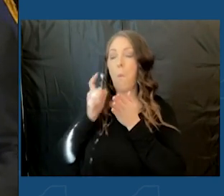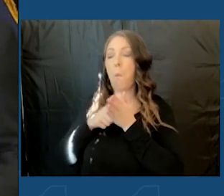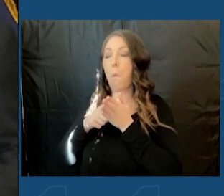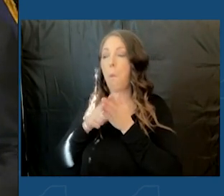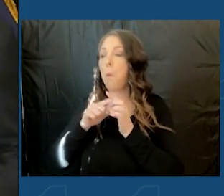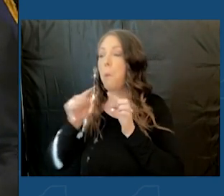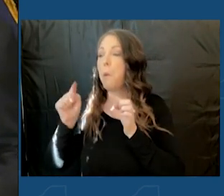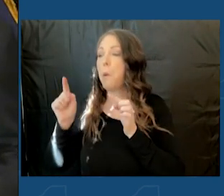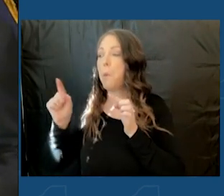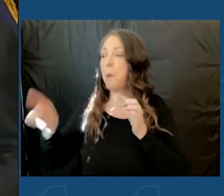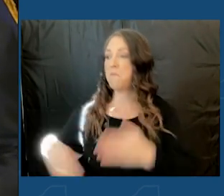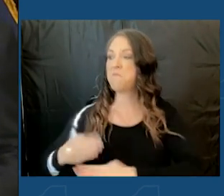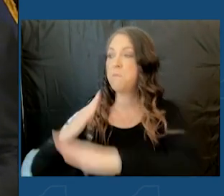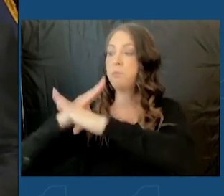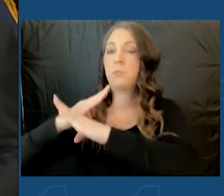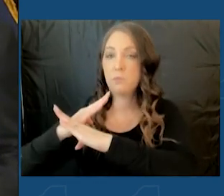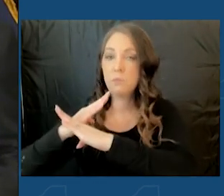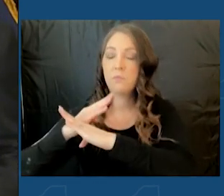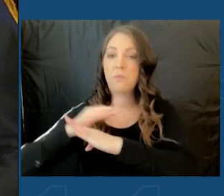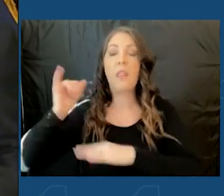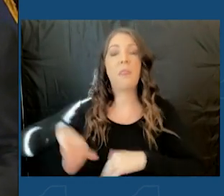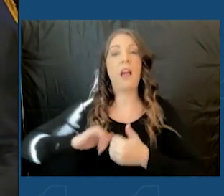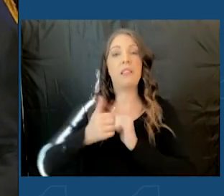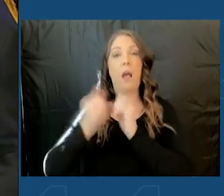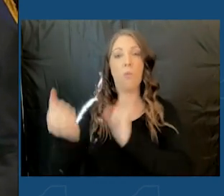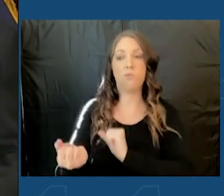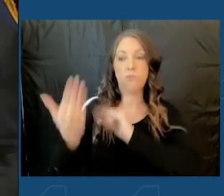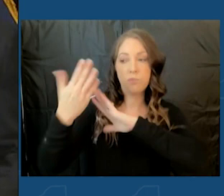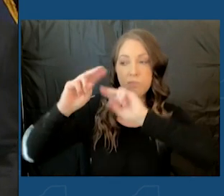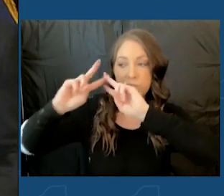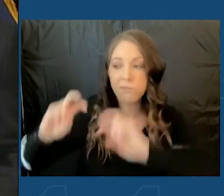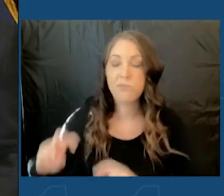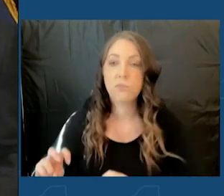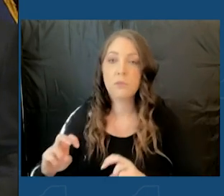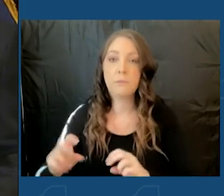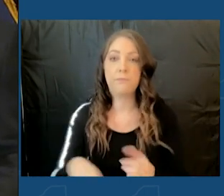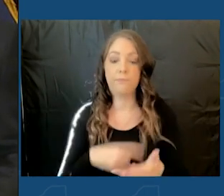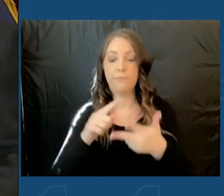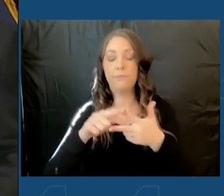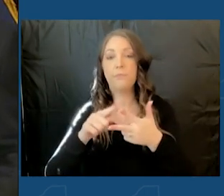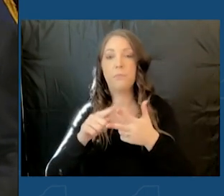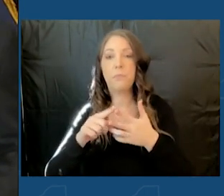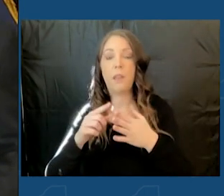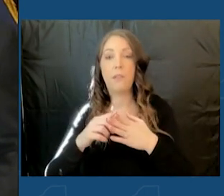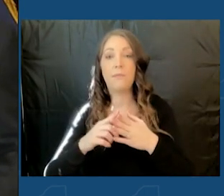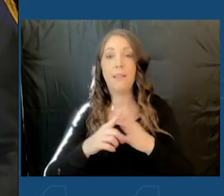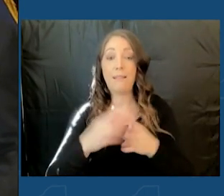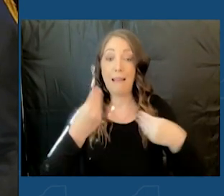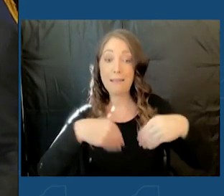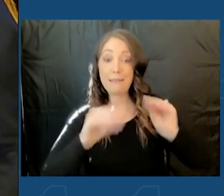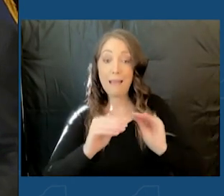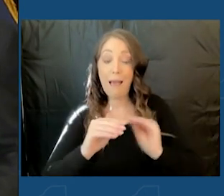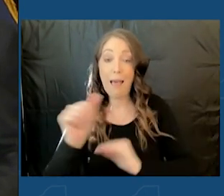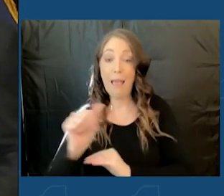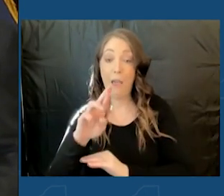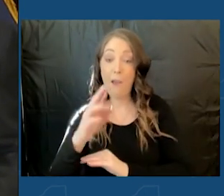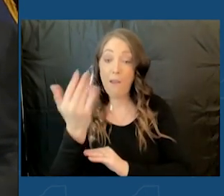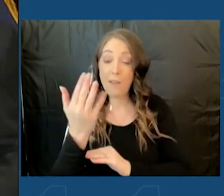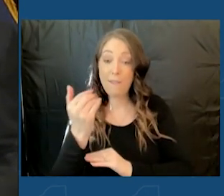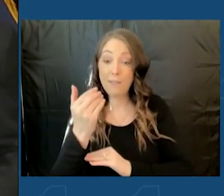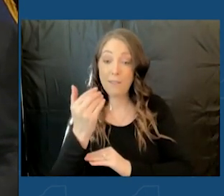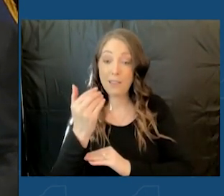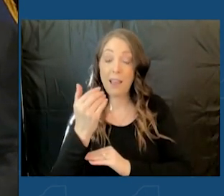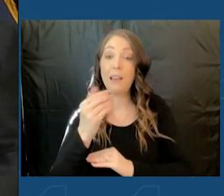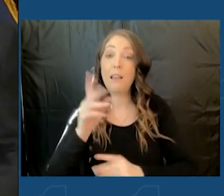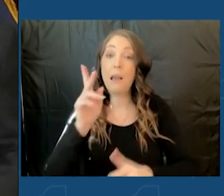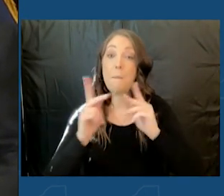is how we're approaching these investigations. Banning the sale of AR-15s for those under 21. It was